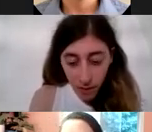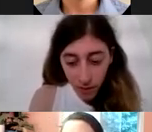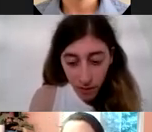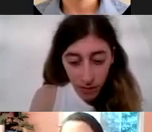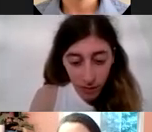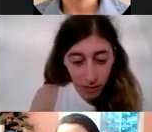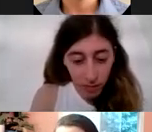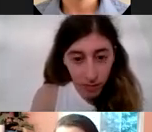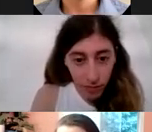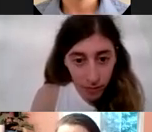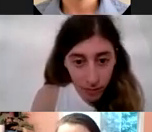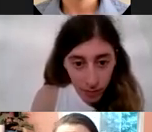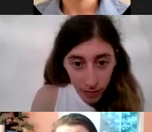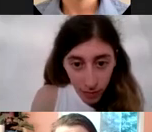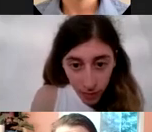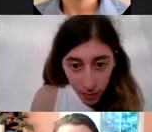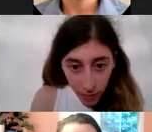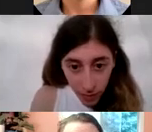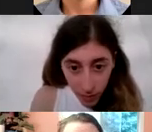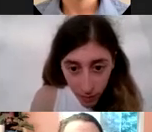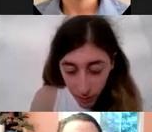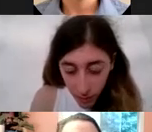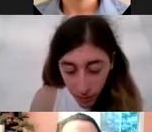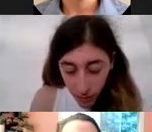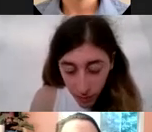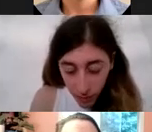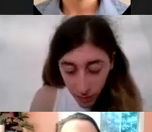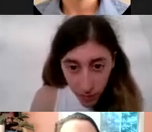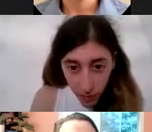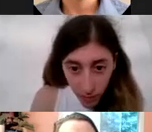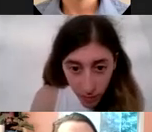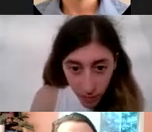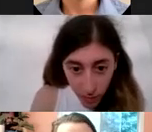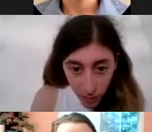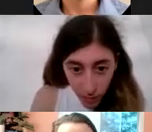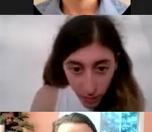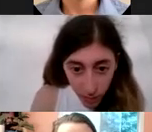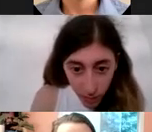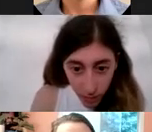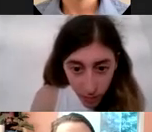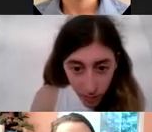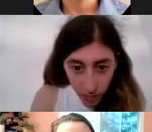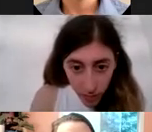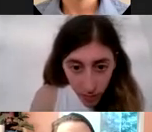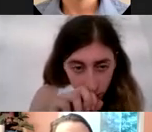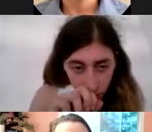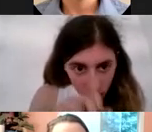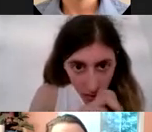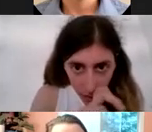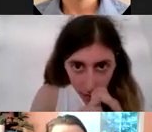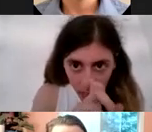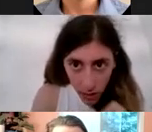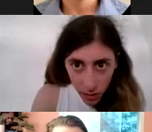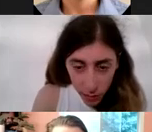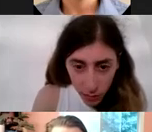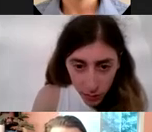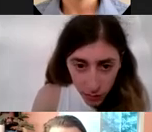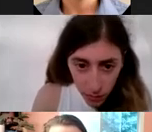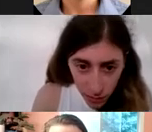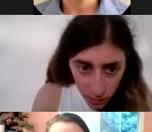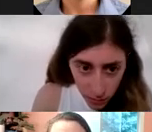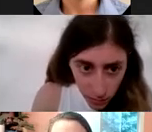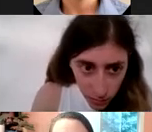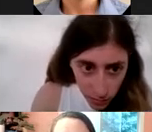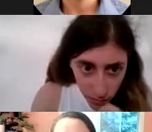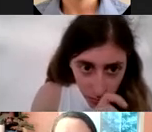treaty relationships that still affect us today. We want to acknowledge that colonization is an ongoing process where systemic and institutional powers have and